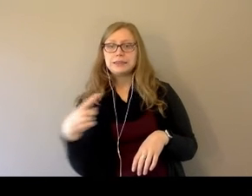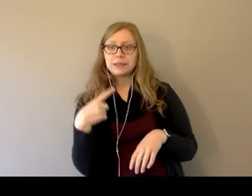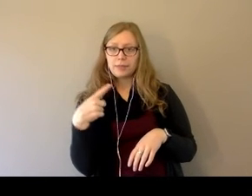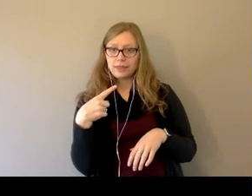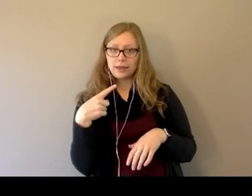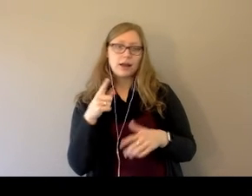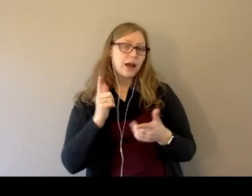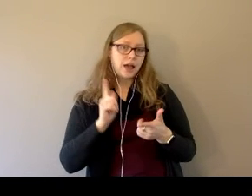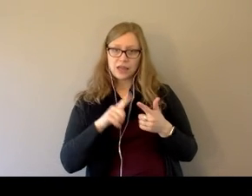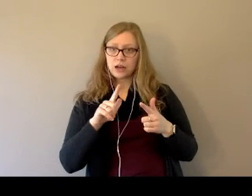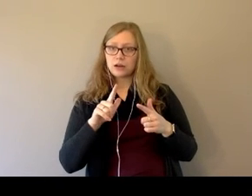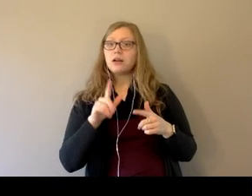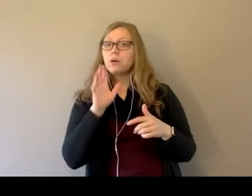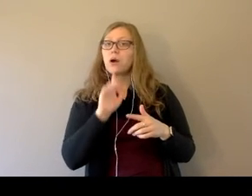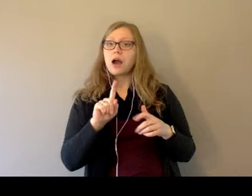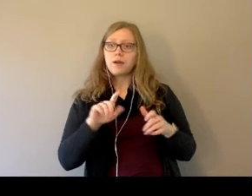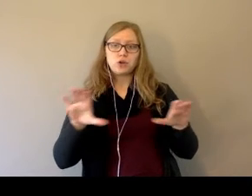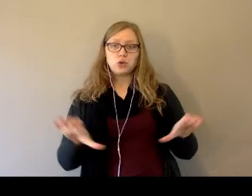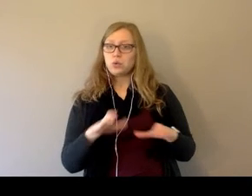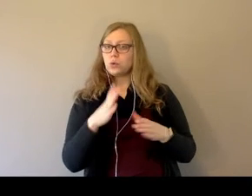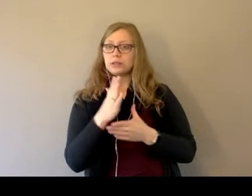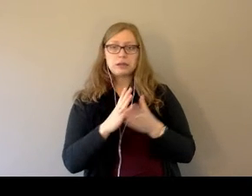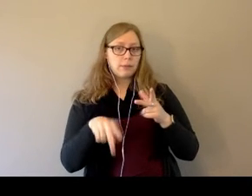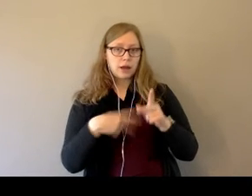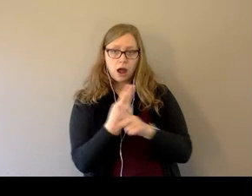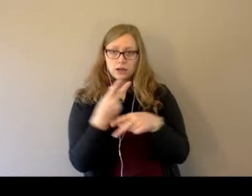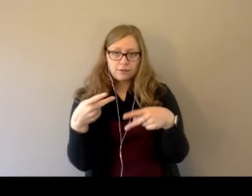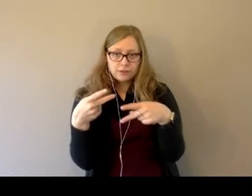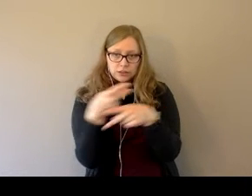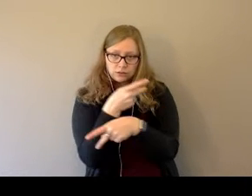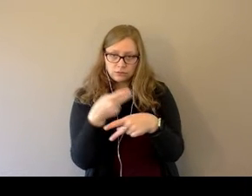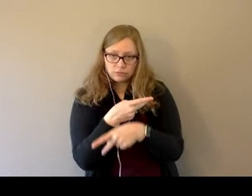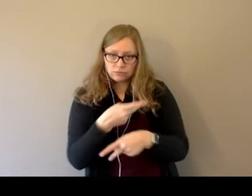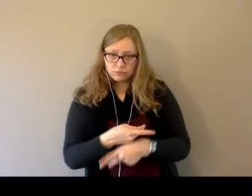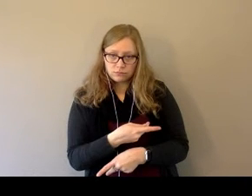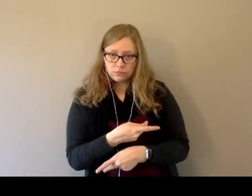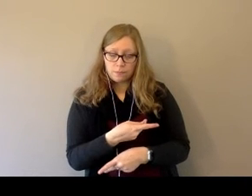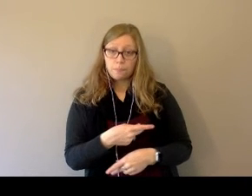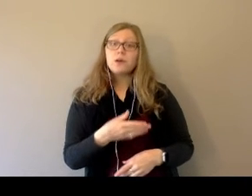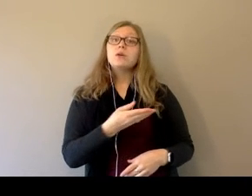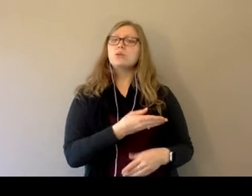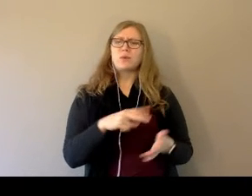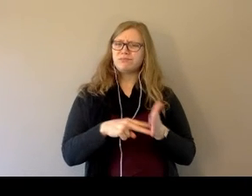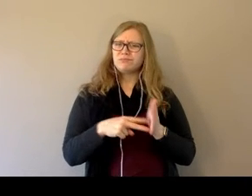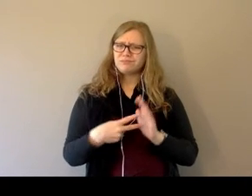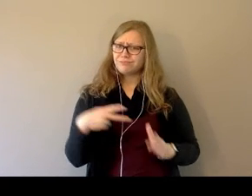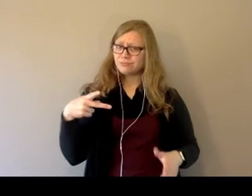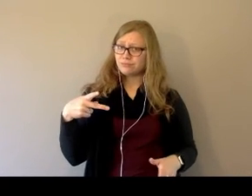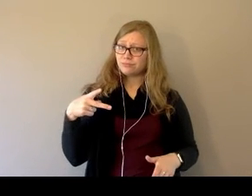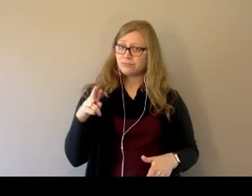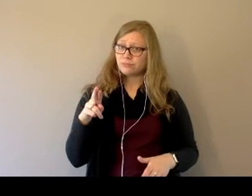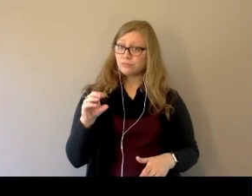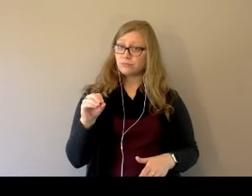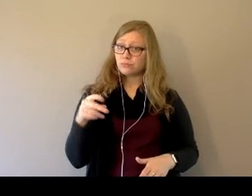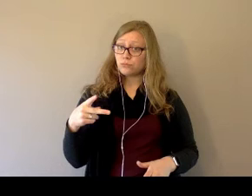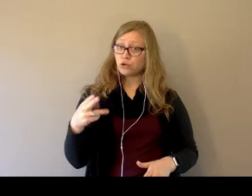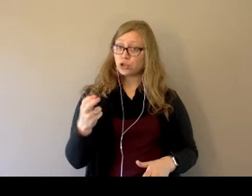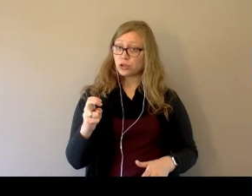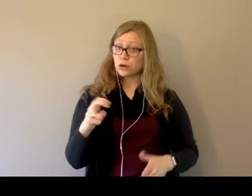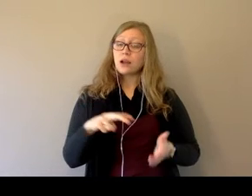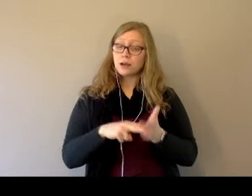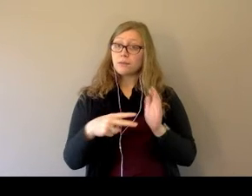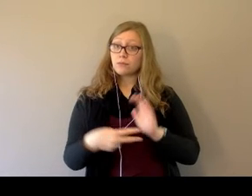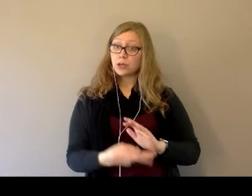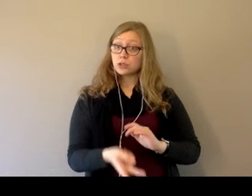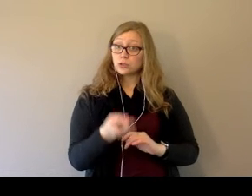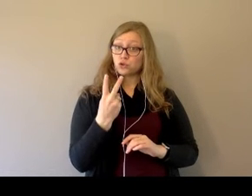calculation. So a proportion is defined as when we set two ratios equal to each other. And so you